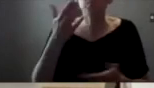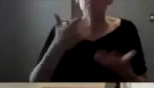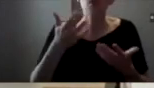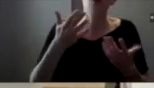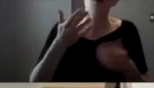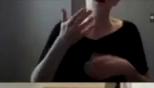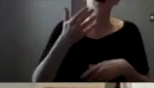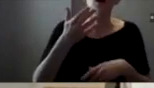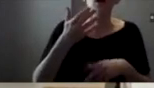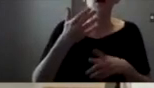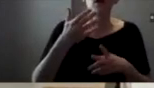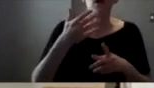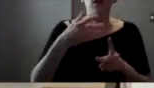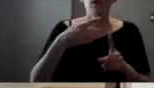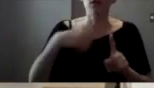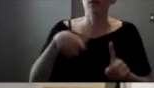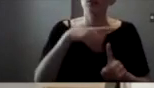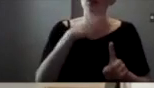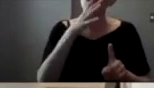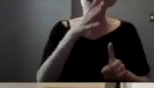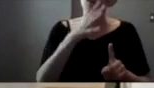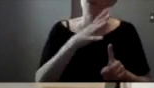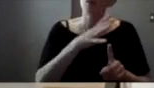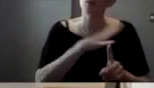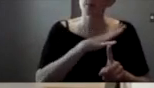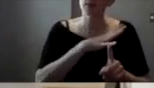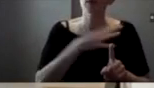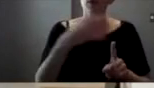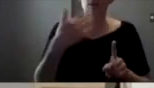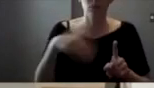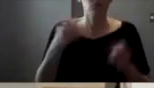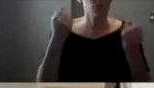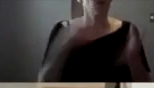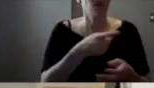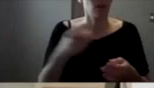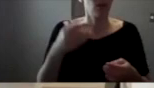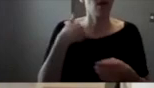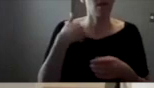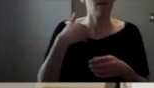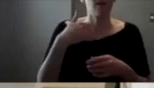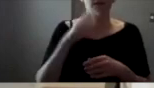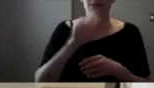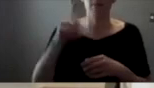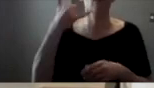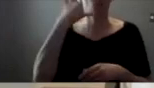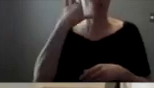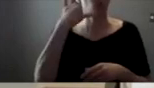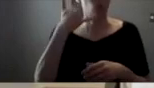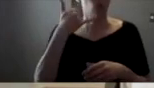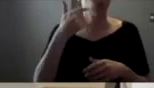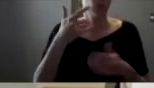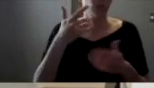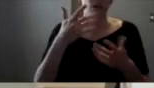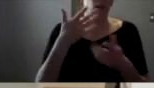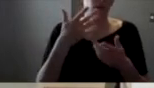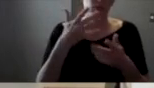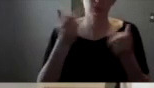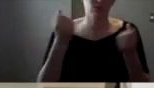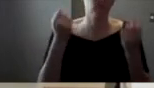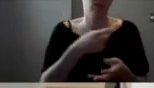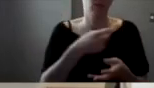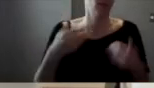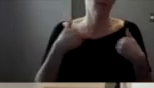and in Kenya we have a very high mobile phone penetration, is use of the phone, and talk about extended use, treatment